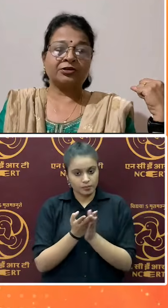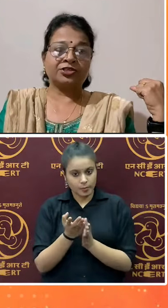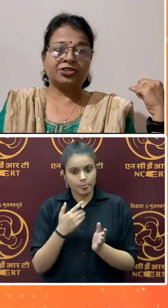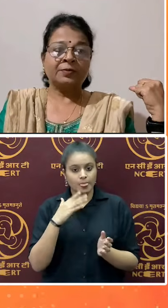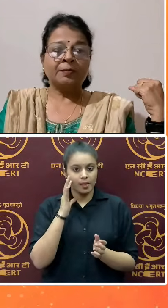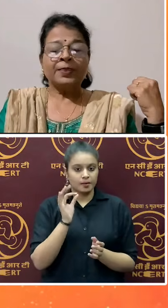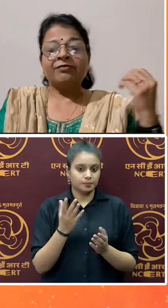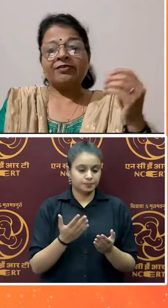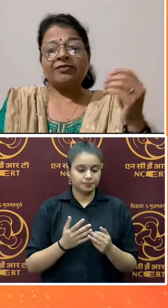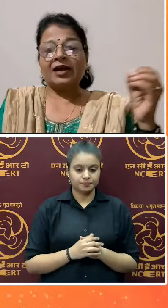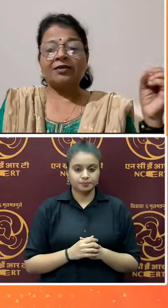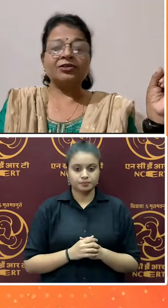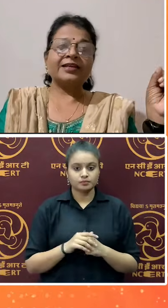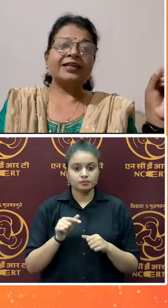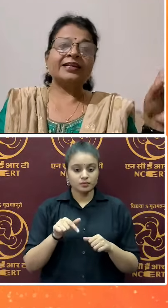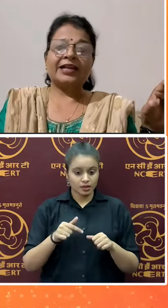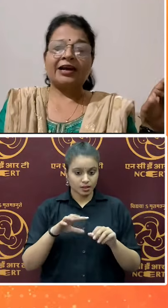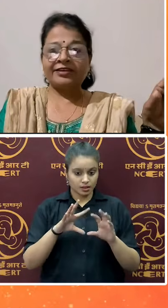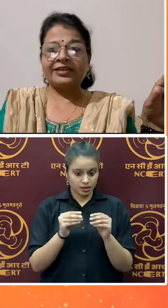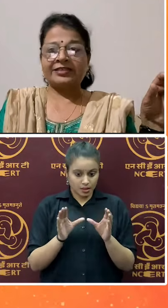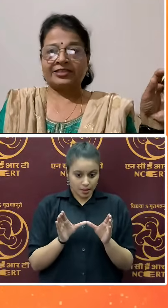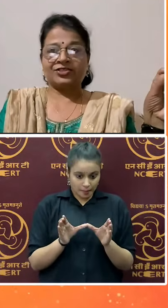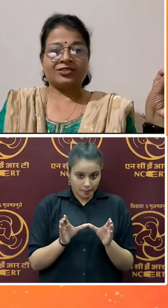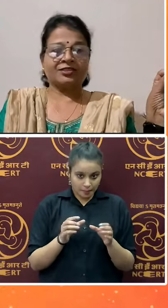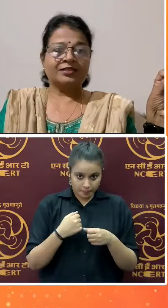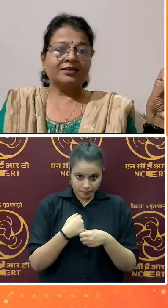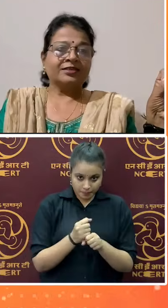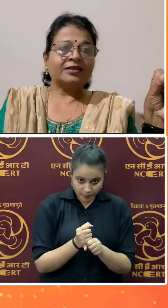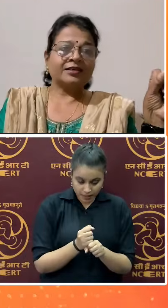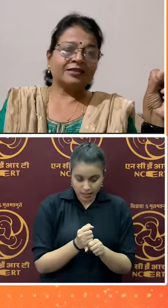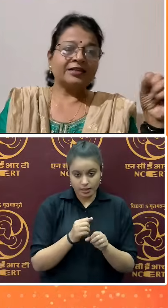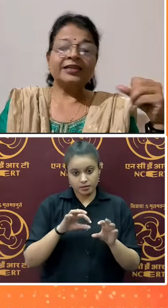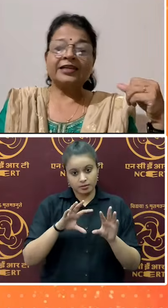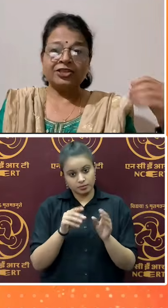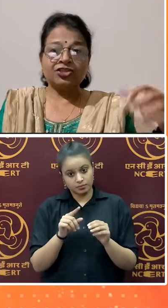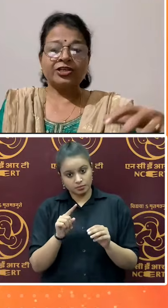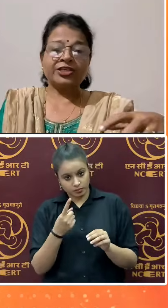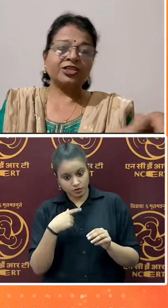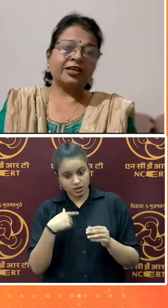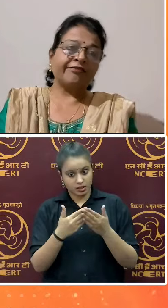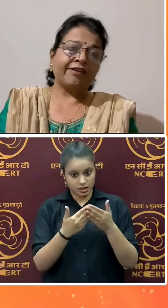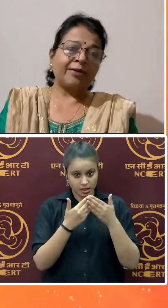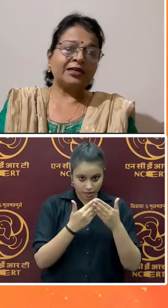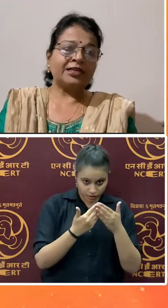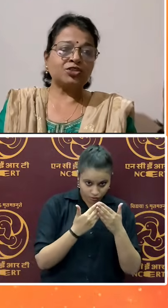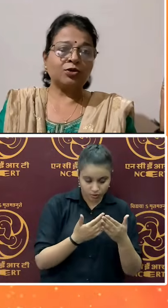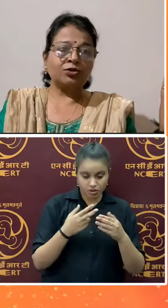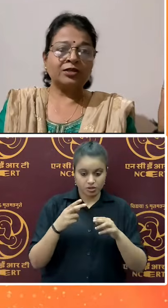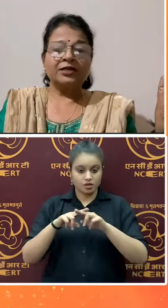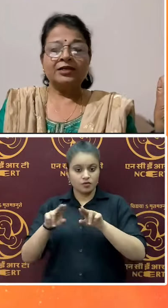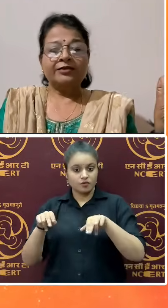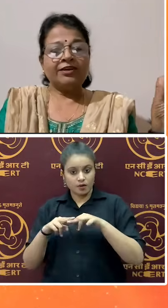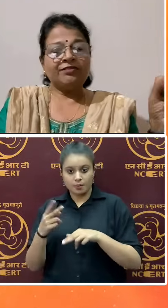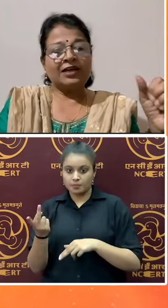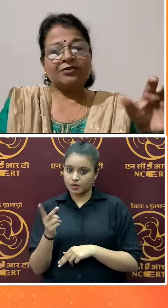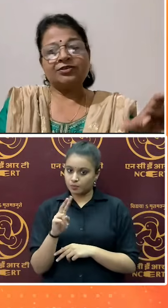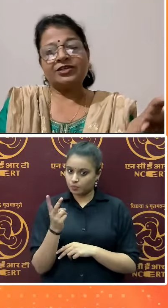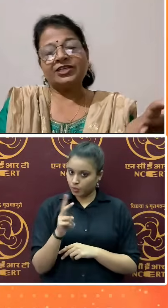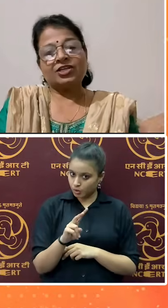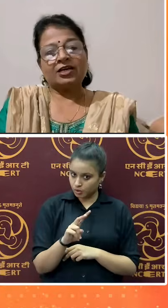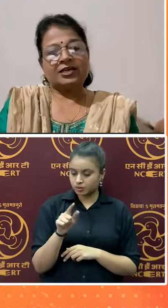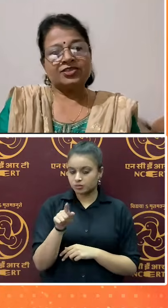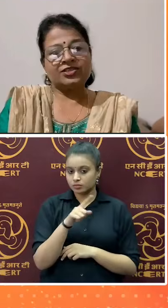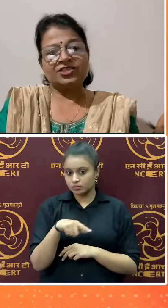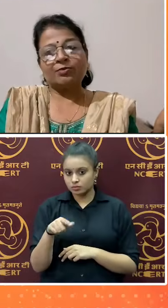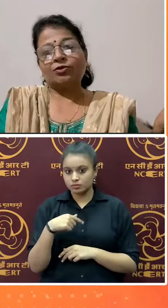crucial question. We will have to create an awareness in education and families both. We will have to